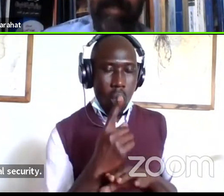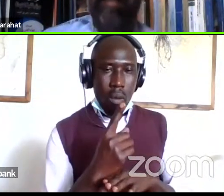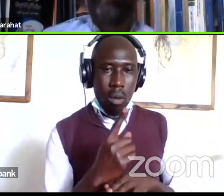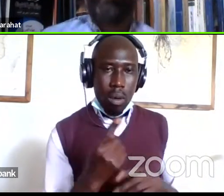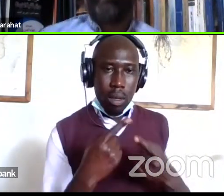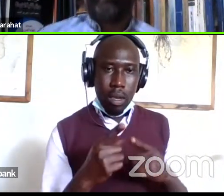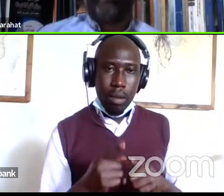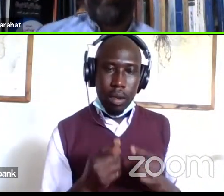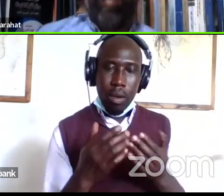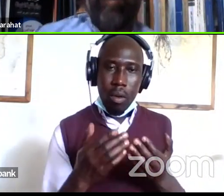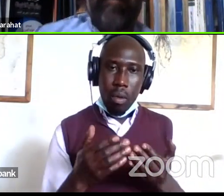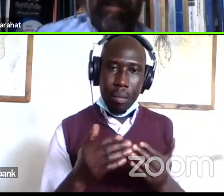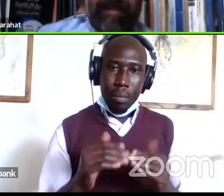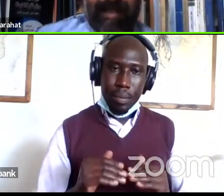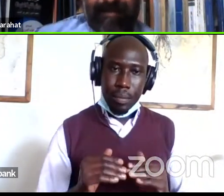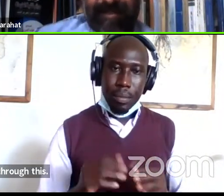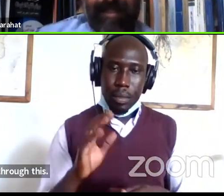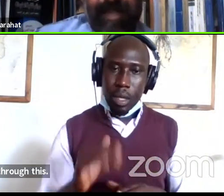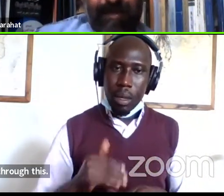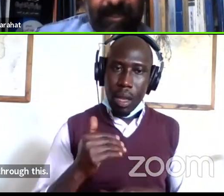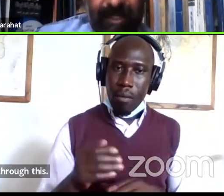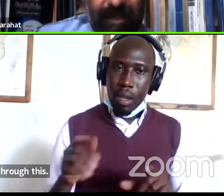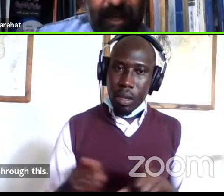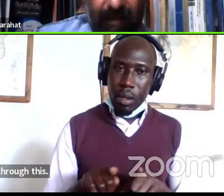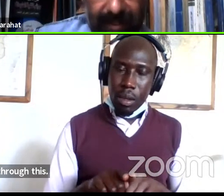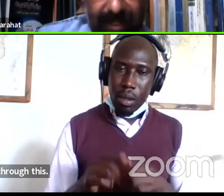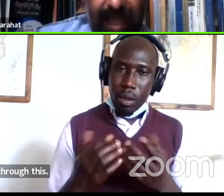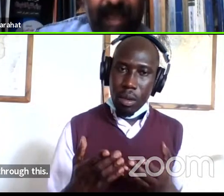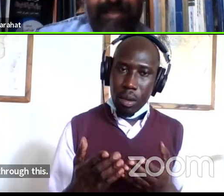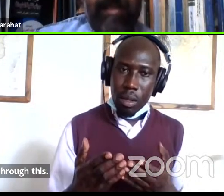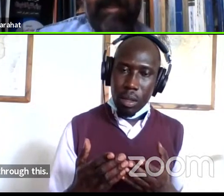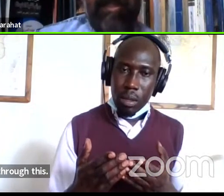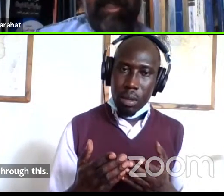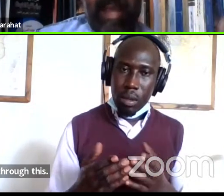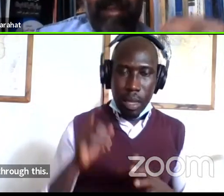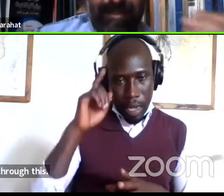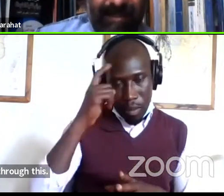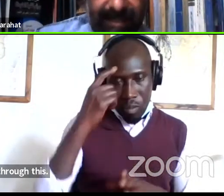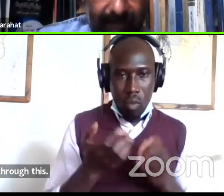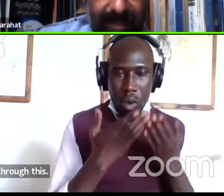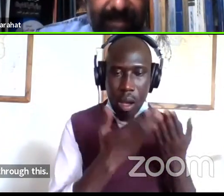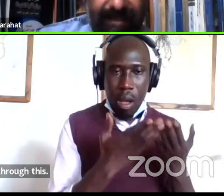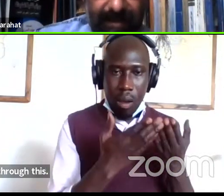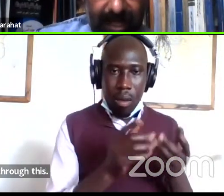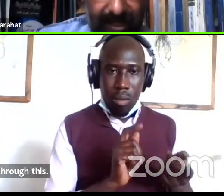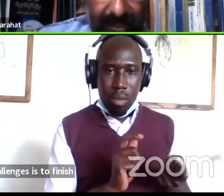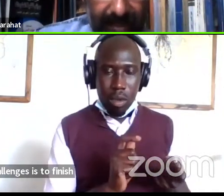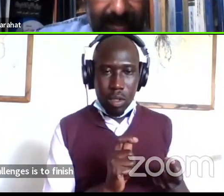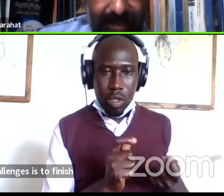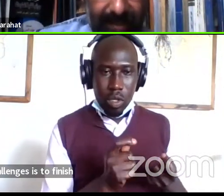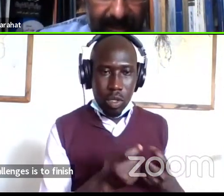for this. After that, the Egyptian government has challenged this first stage